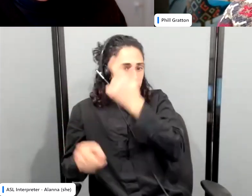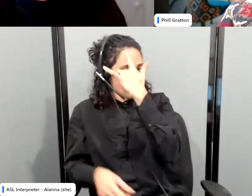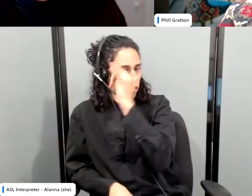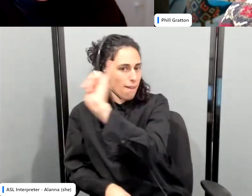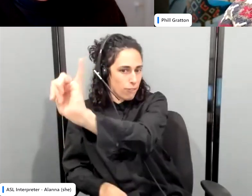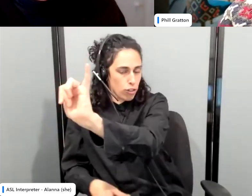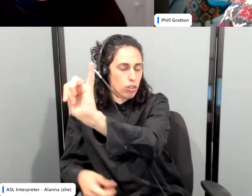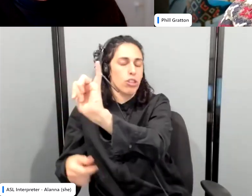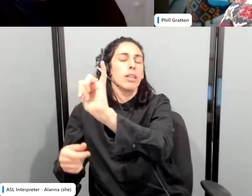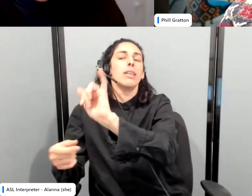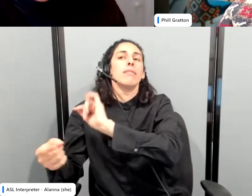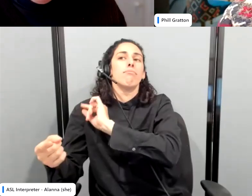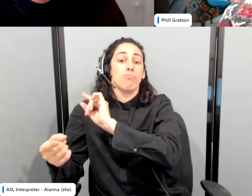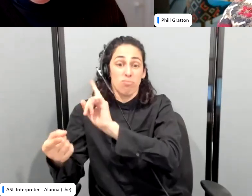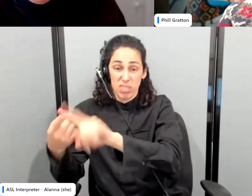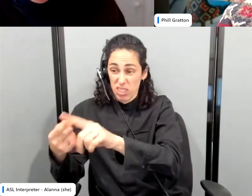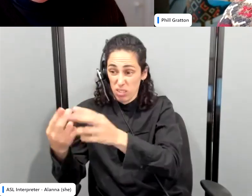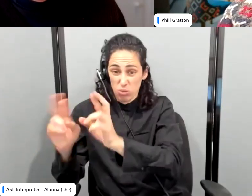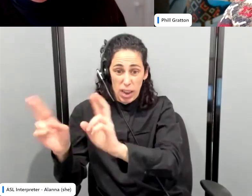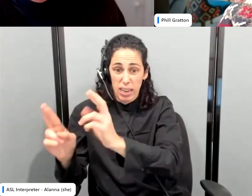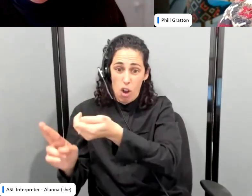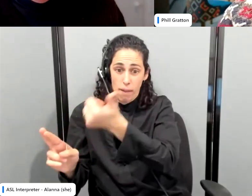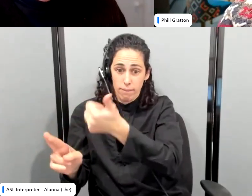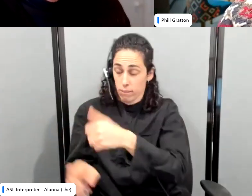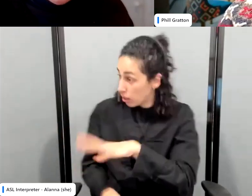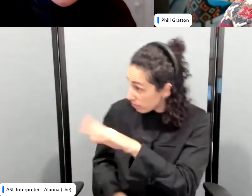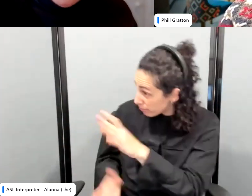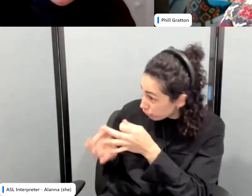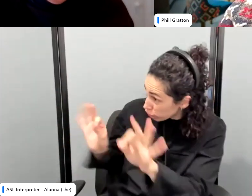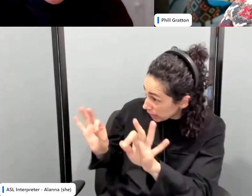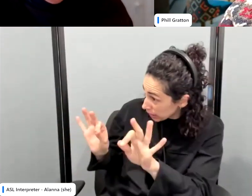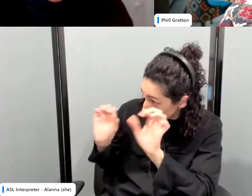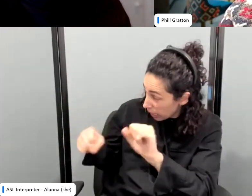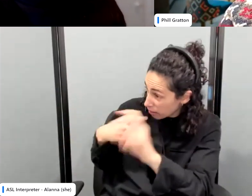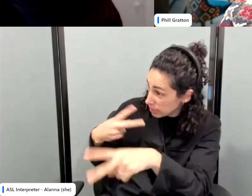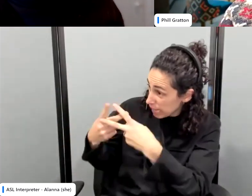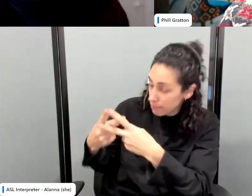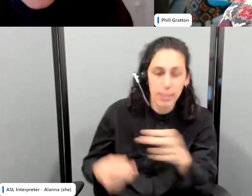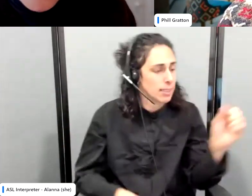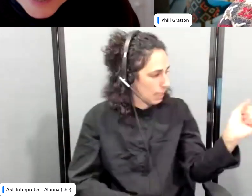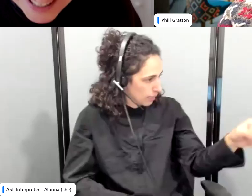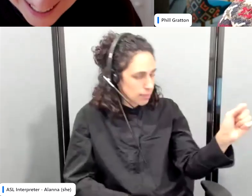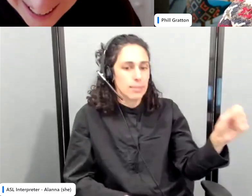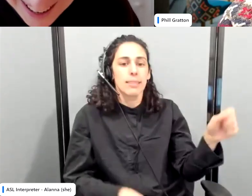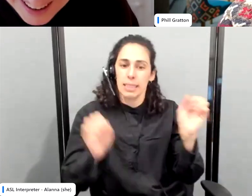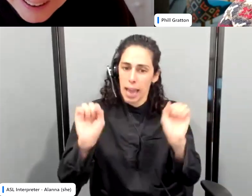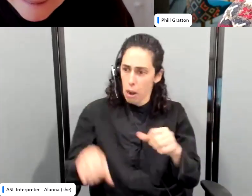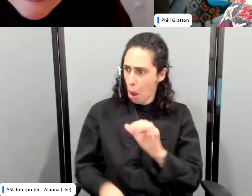version you register for. But even the free one that you registered for? Yes. Oh, well, that's good to know. We're always still learning about